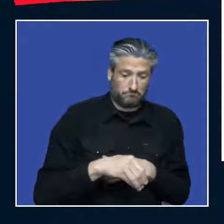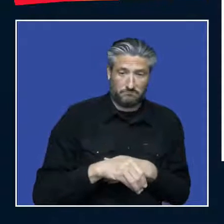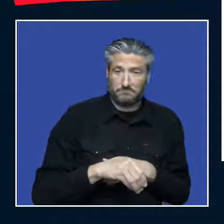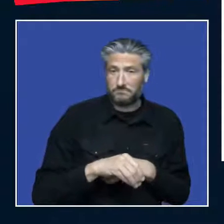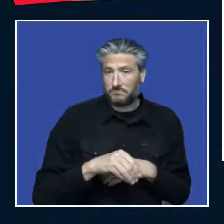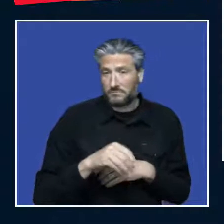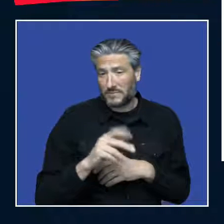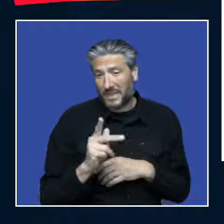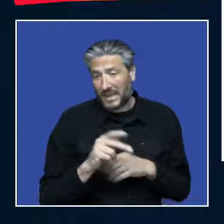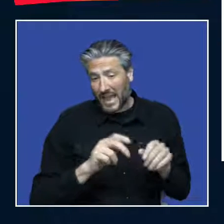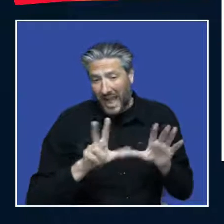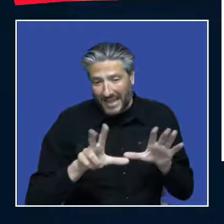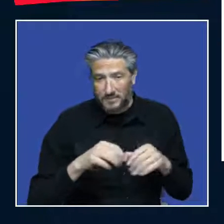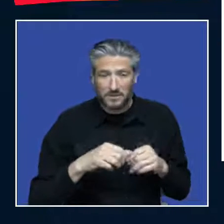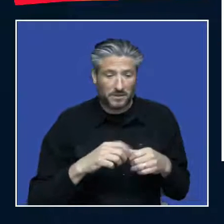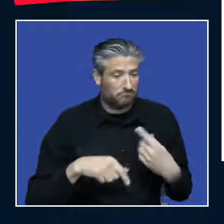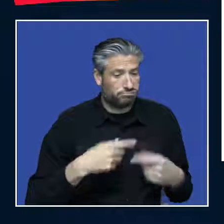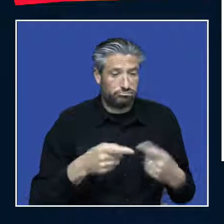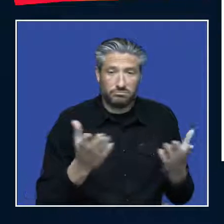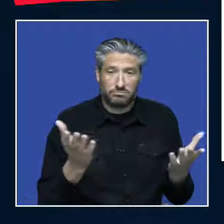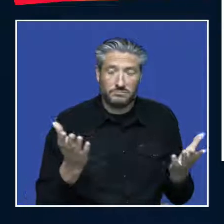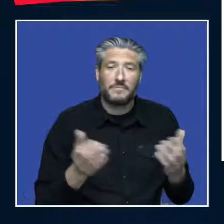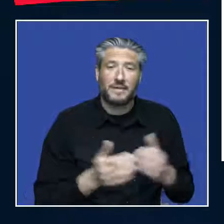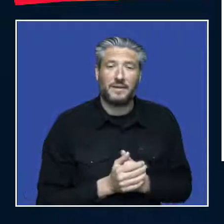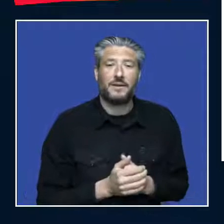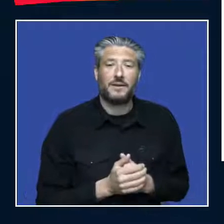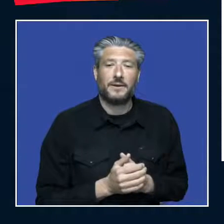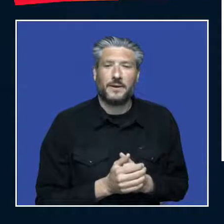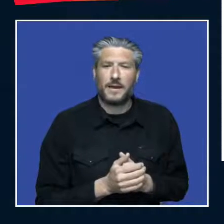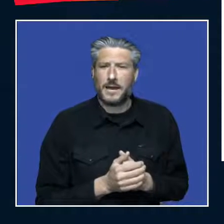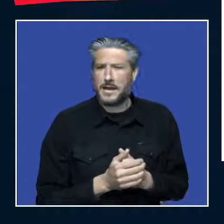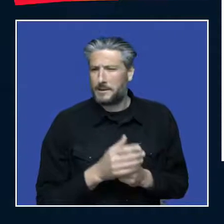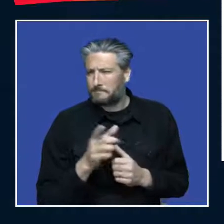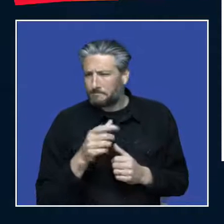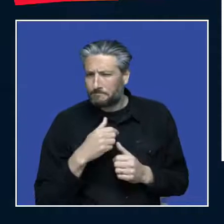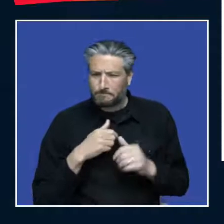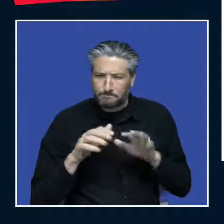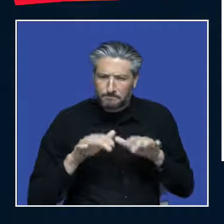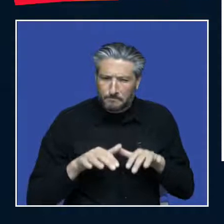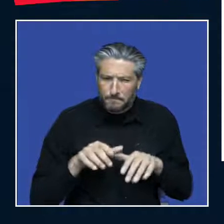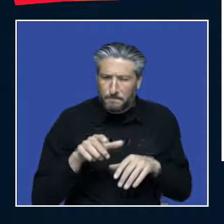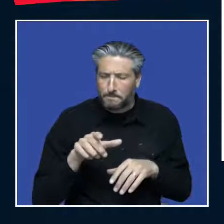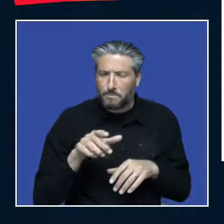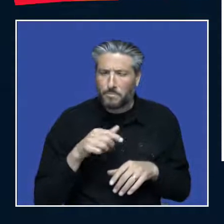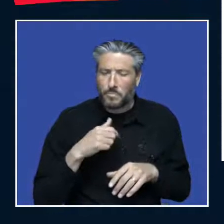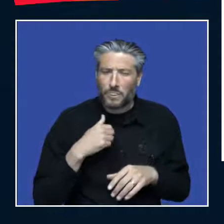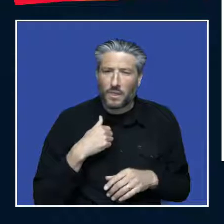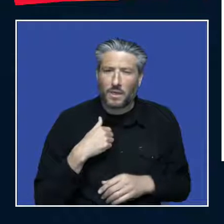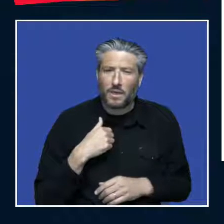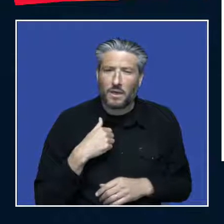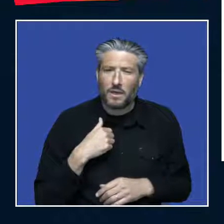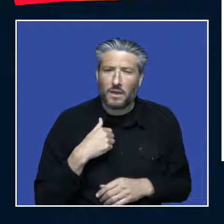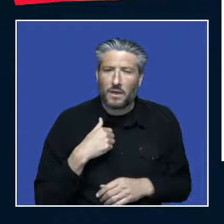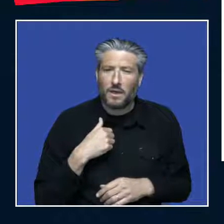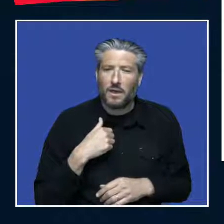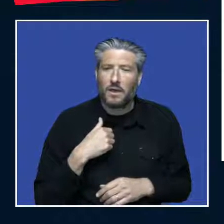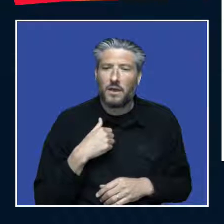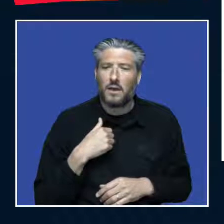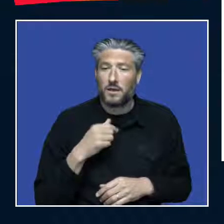So I probably need to redo this because I had to free my space